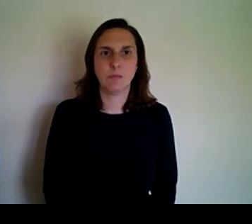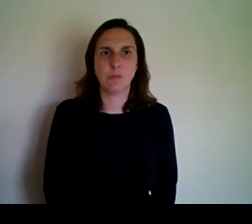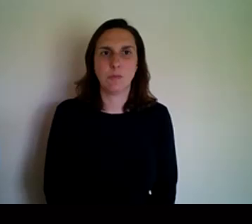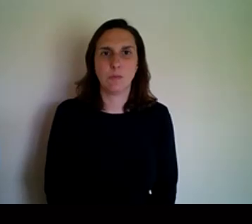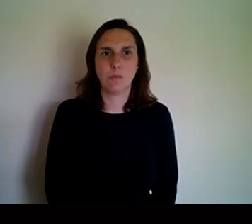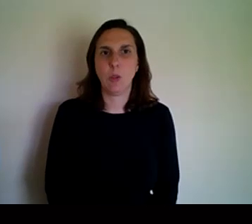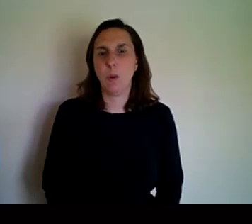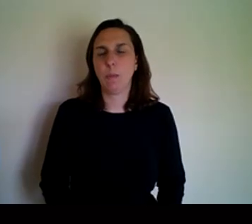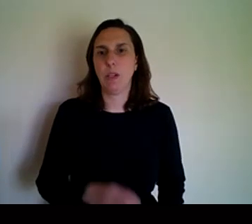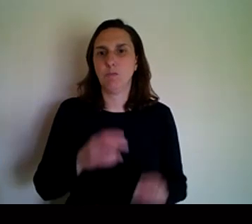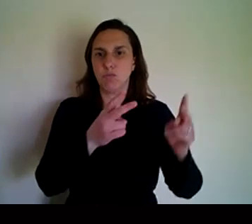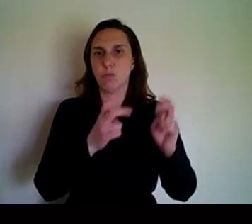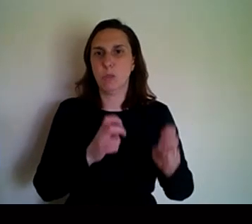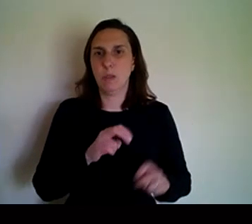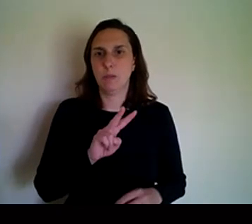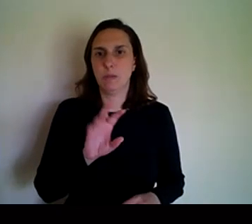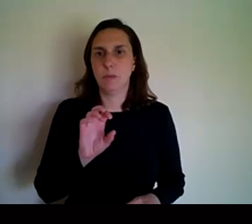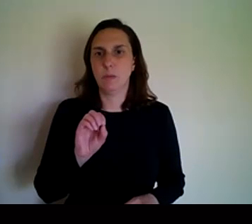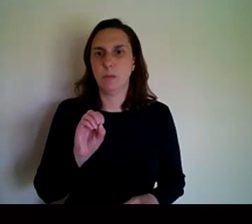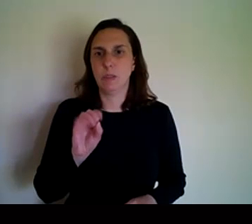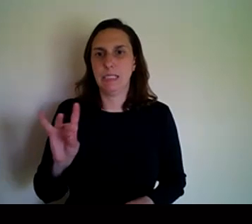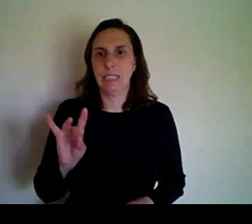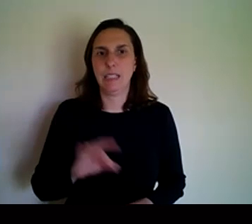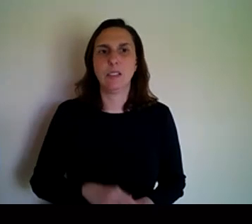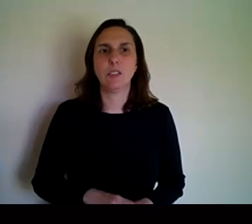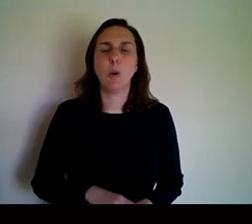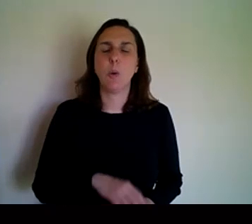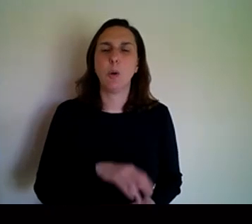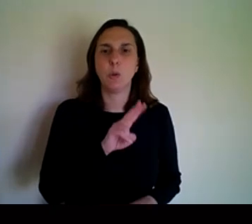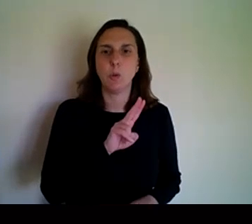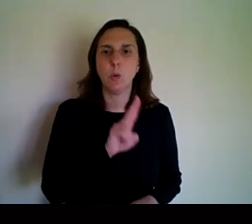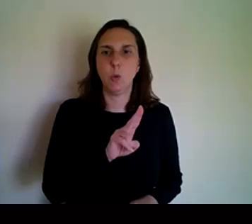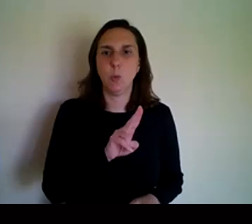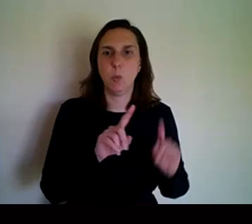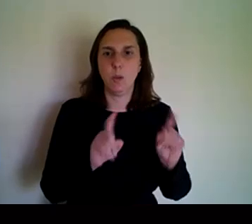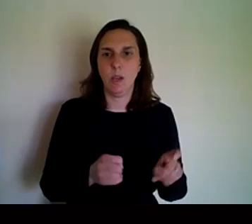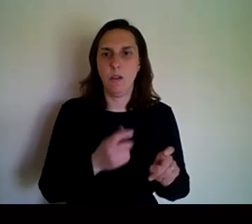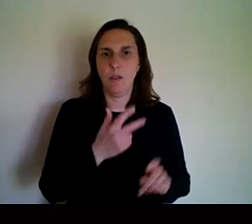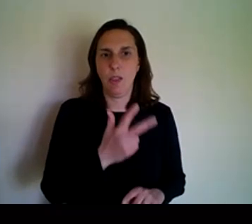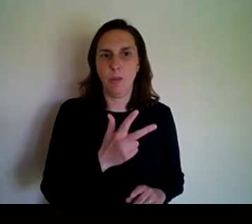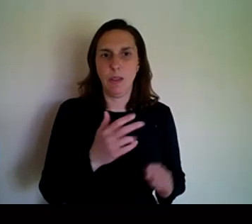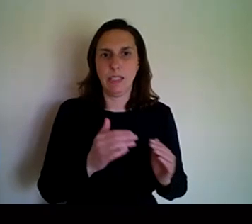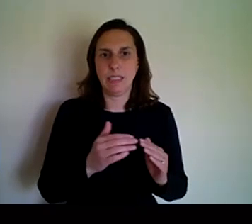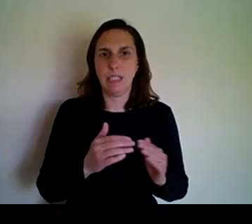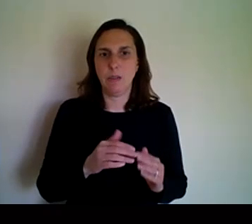grab that one. So I'll say u of 3 is equal to c,